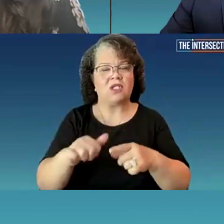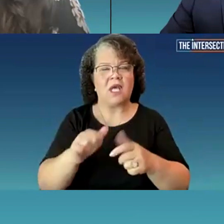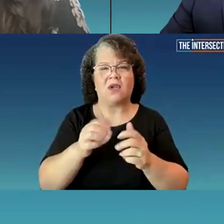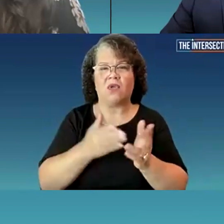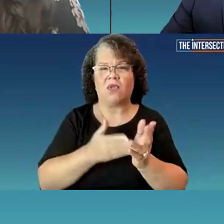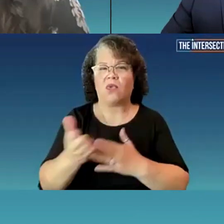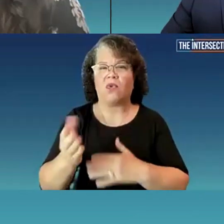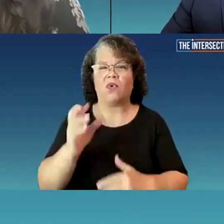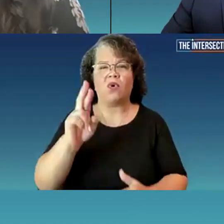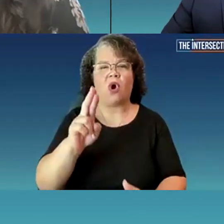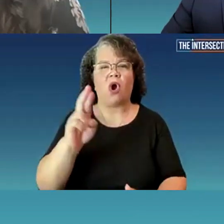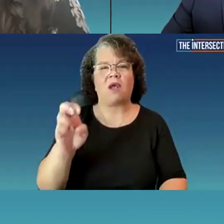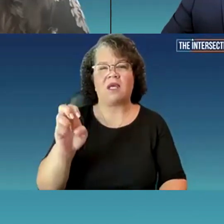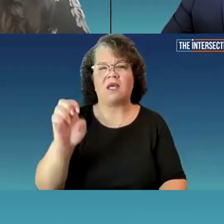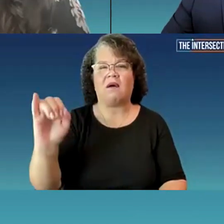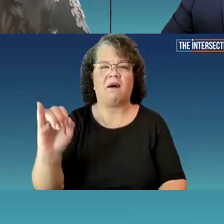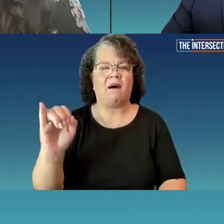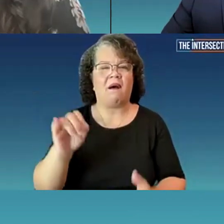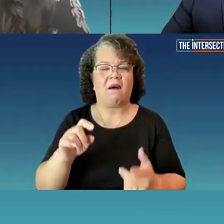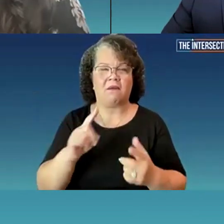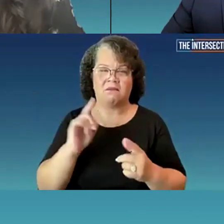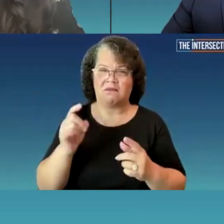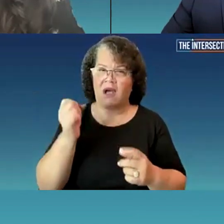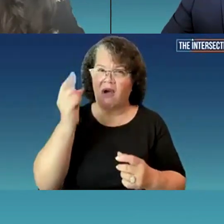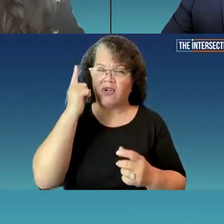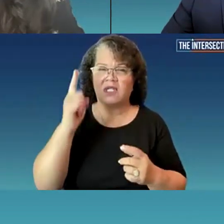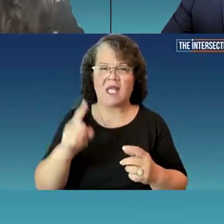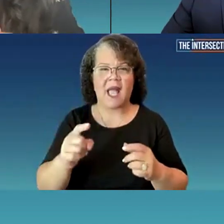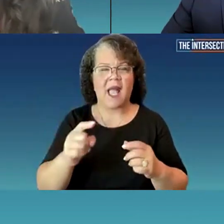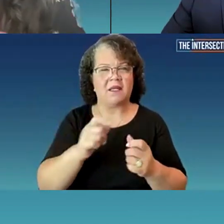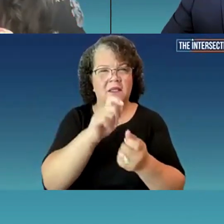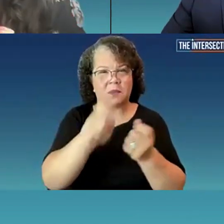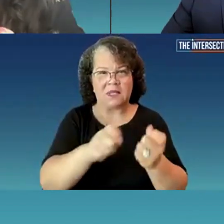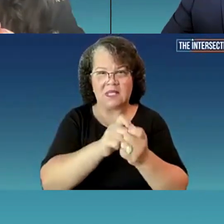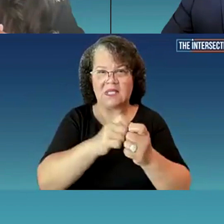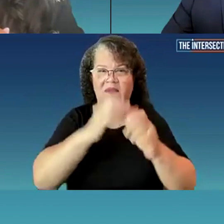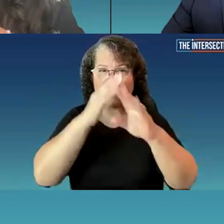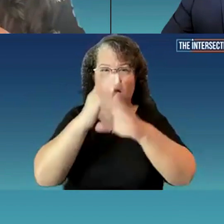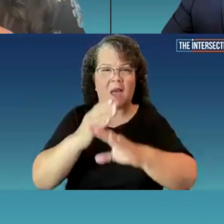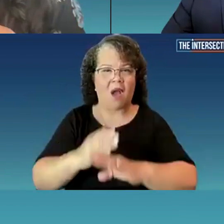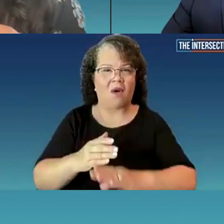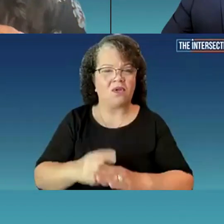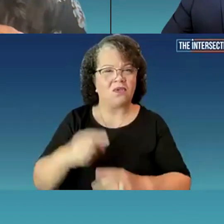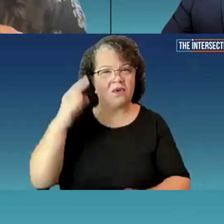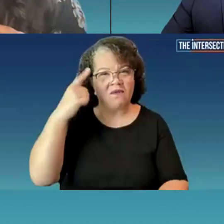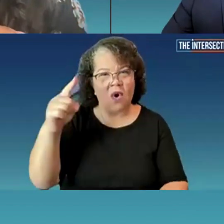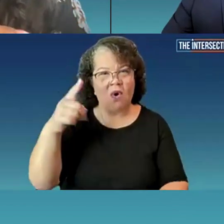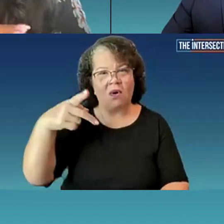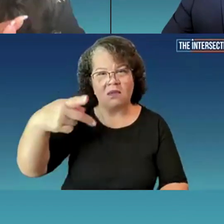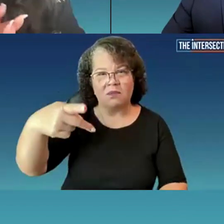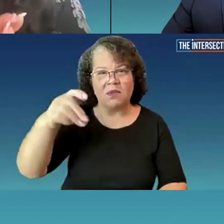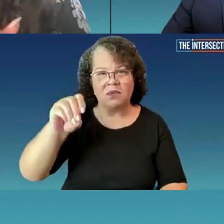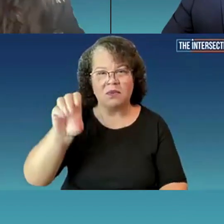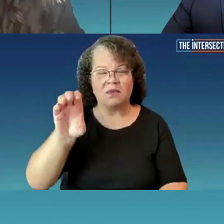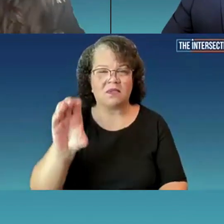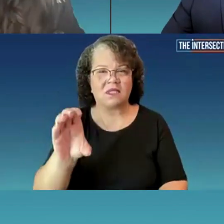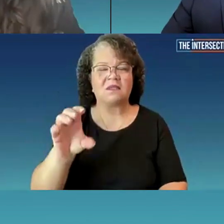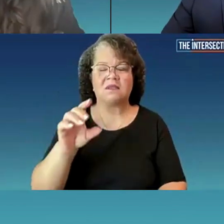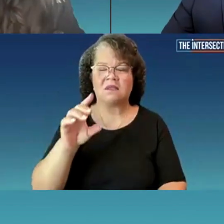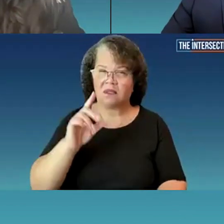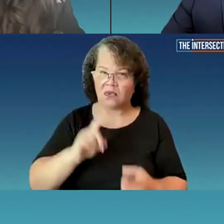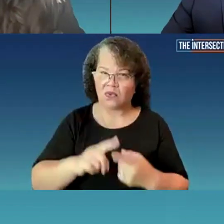other ways, understanding the specific barriers of people with color, so they could engage